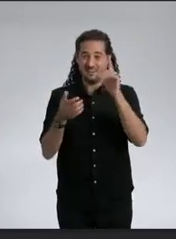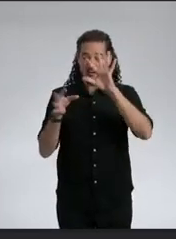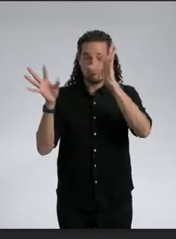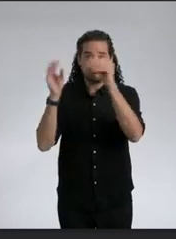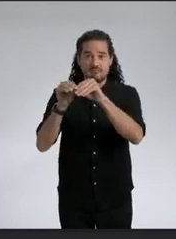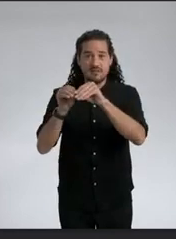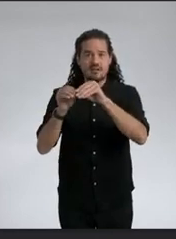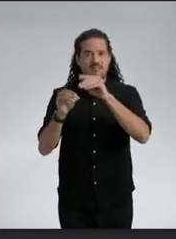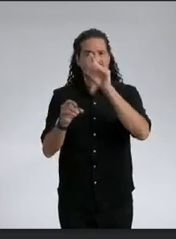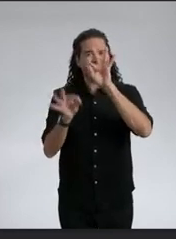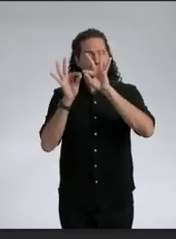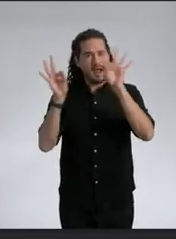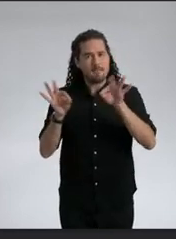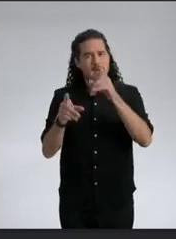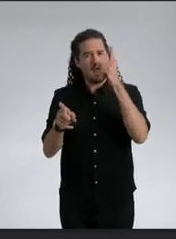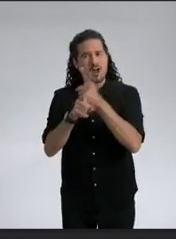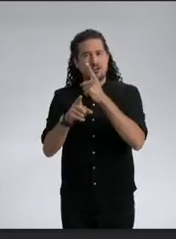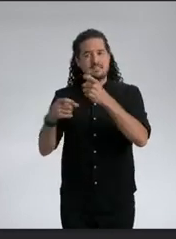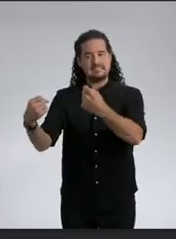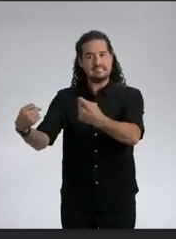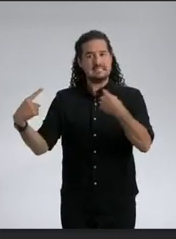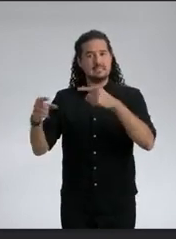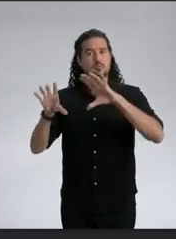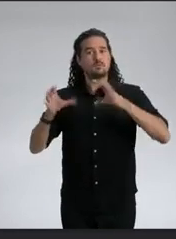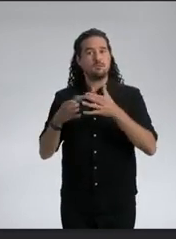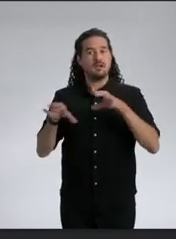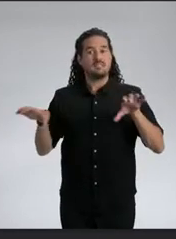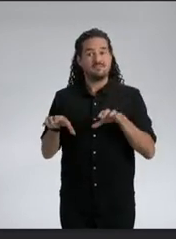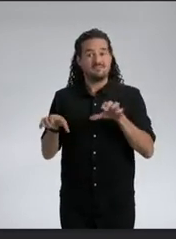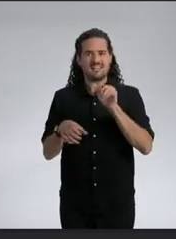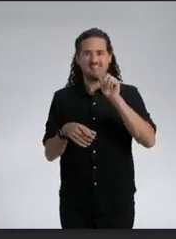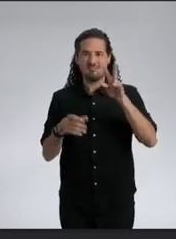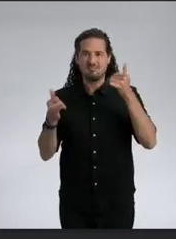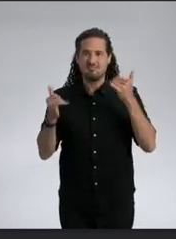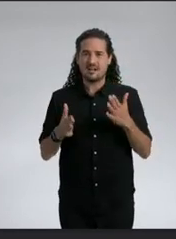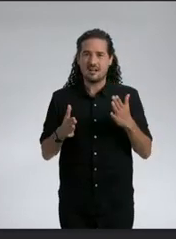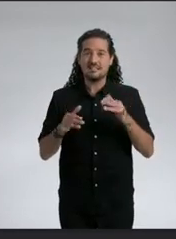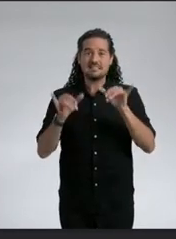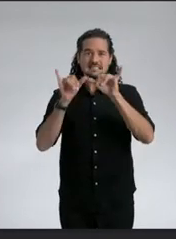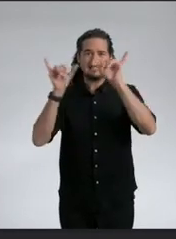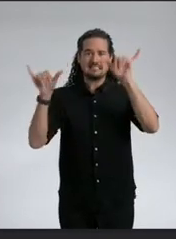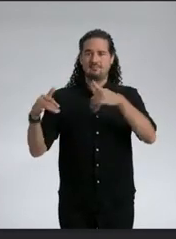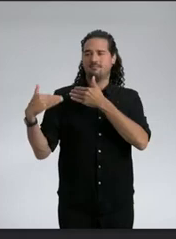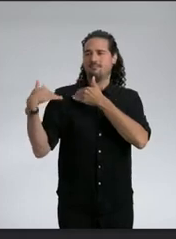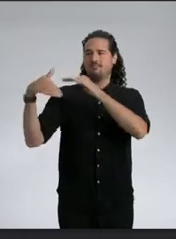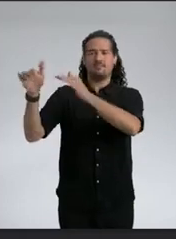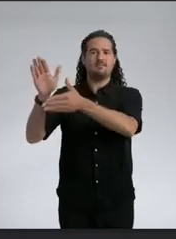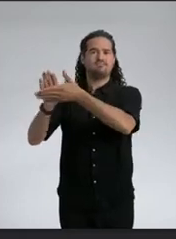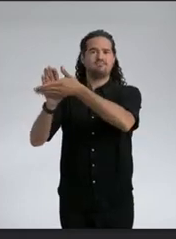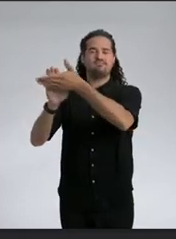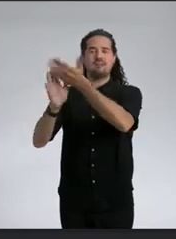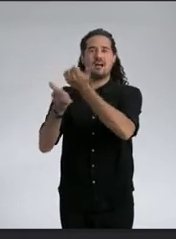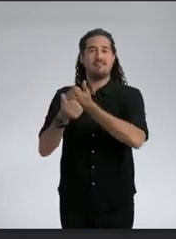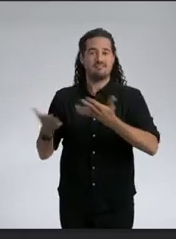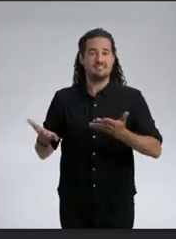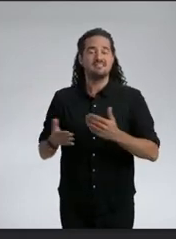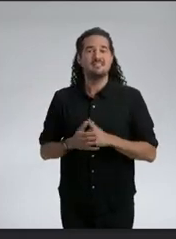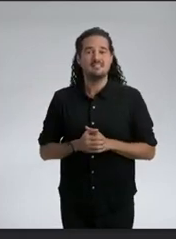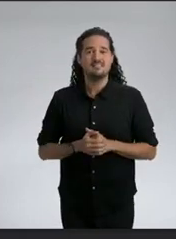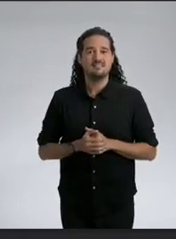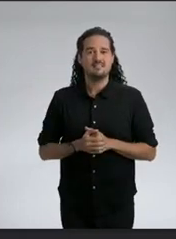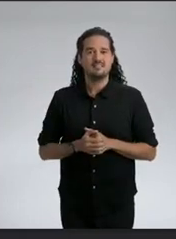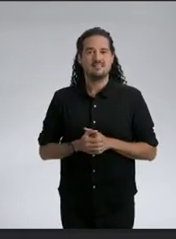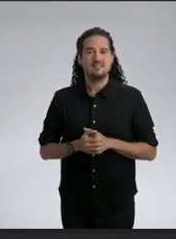sync with group activities and AV player. The system handles the rest. Now, we've talked a lot about shared